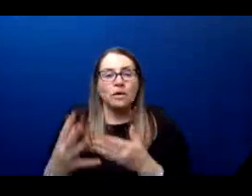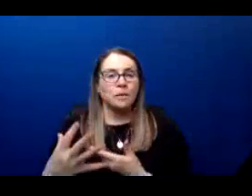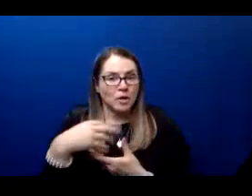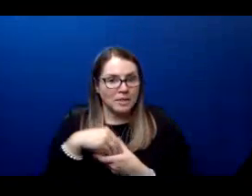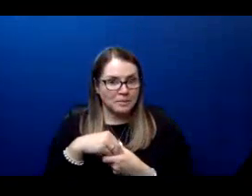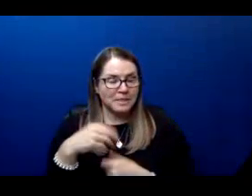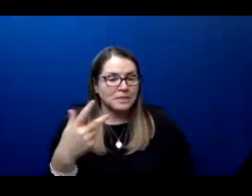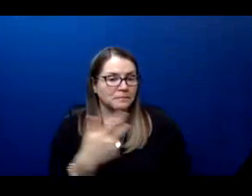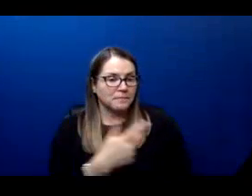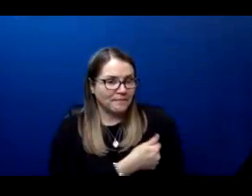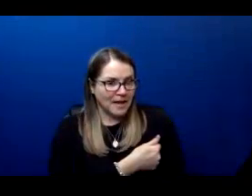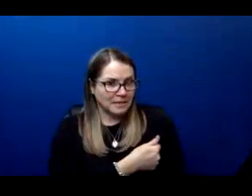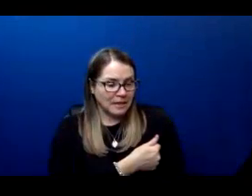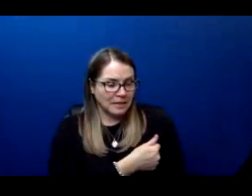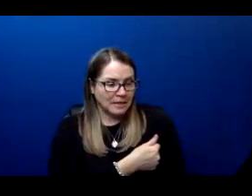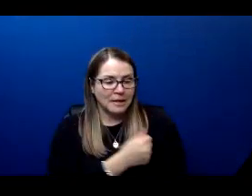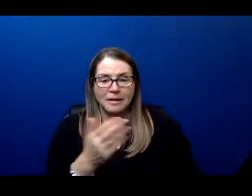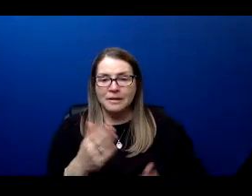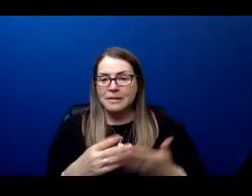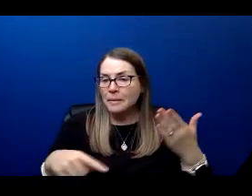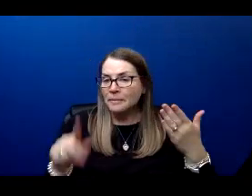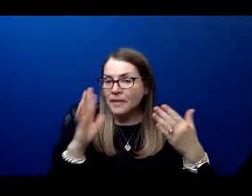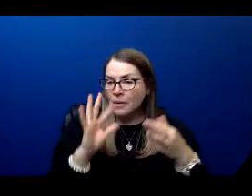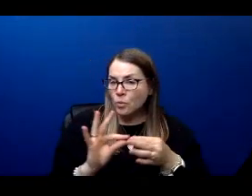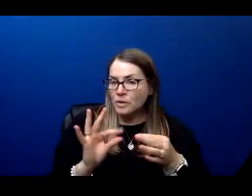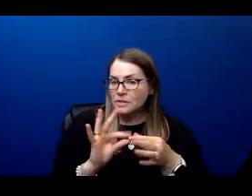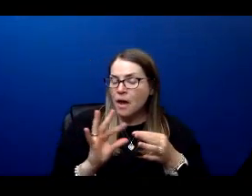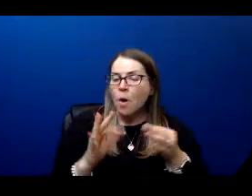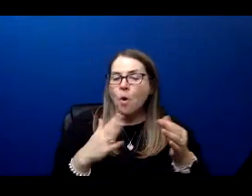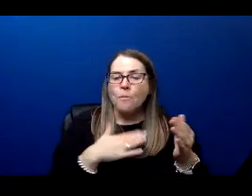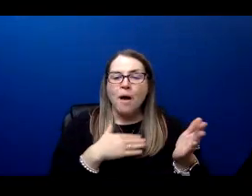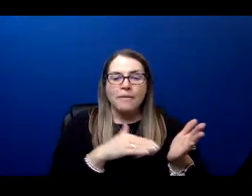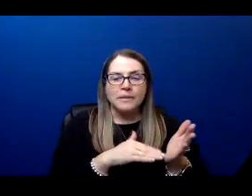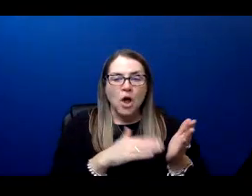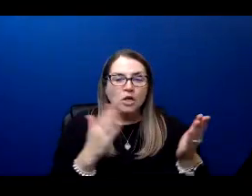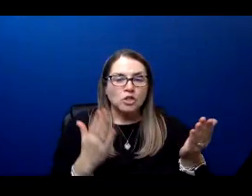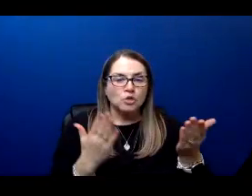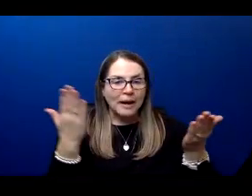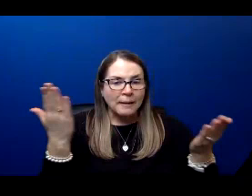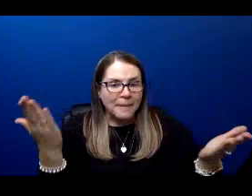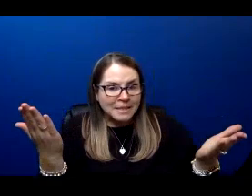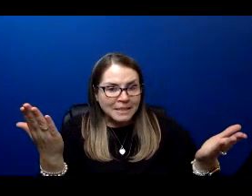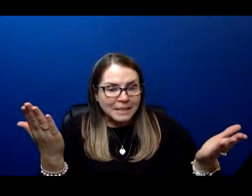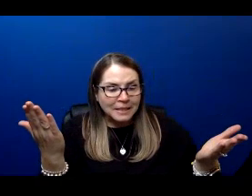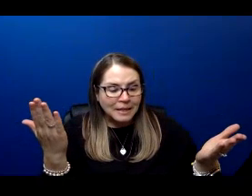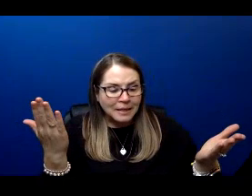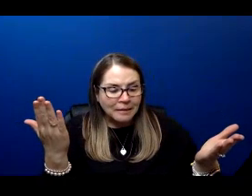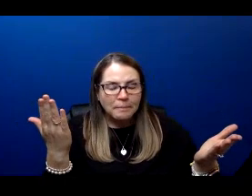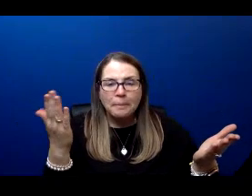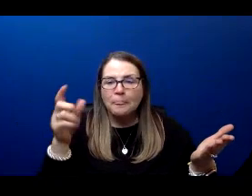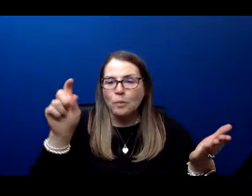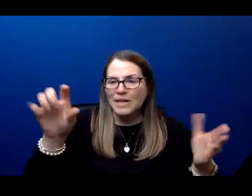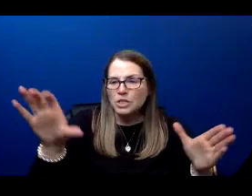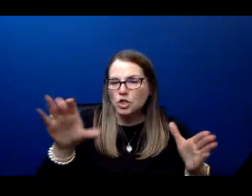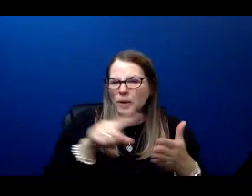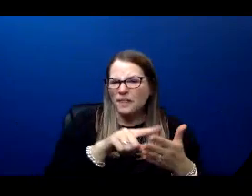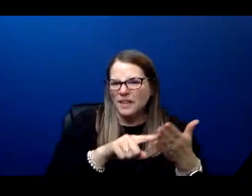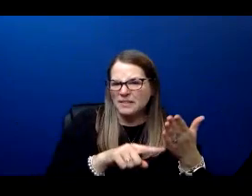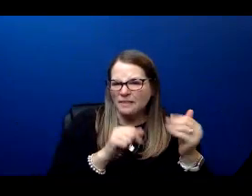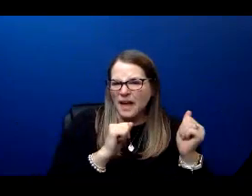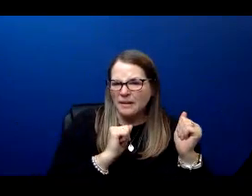So some of them will say things like, well, if my doctor recommended, I'm willing to do it, and things like that.